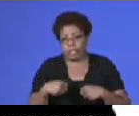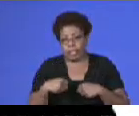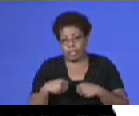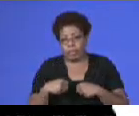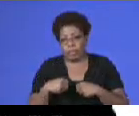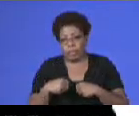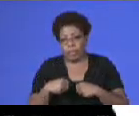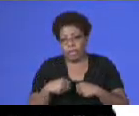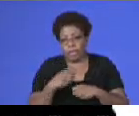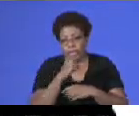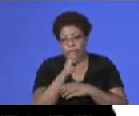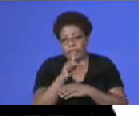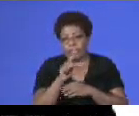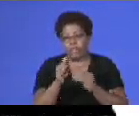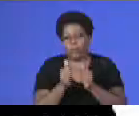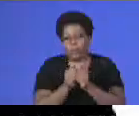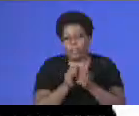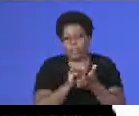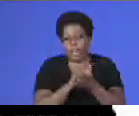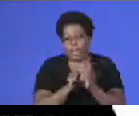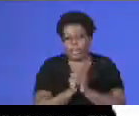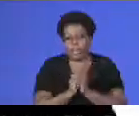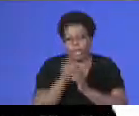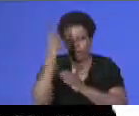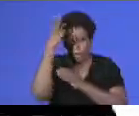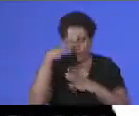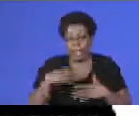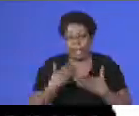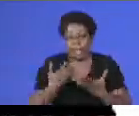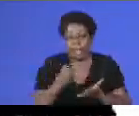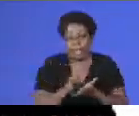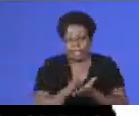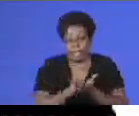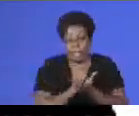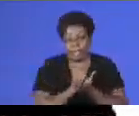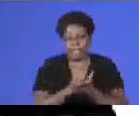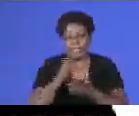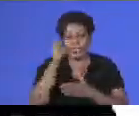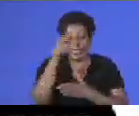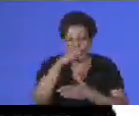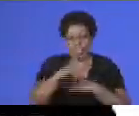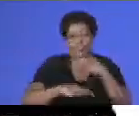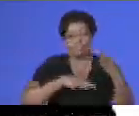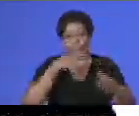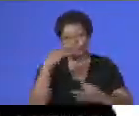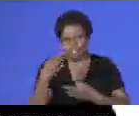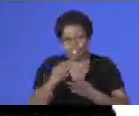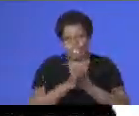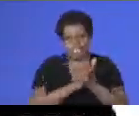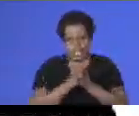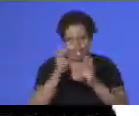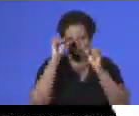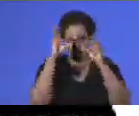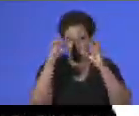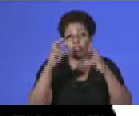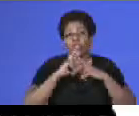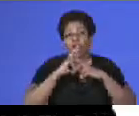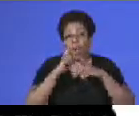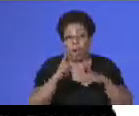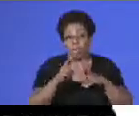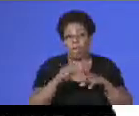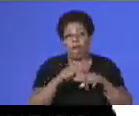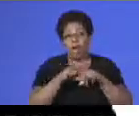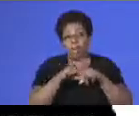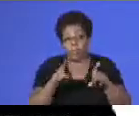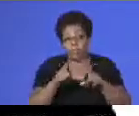can accommodate it. The Prime Minister did admit, though, that while he understands the frustration and anxiety on the emergency orders, he says they're